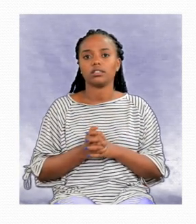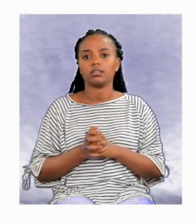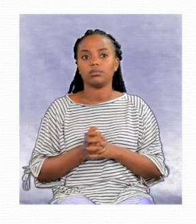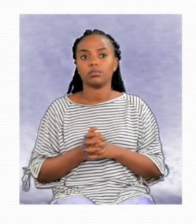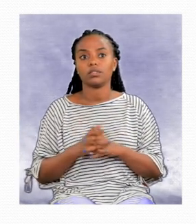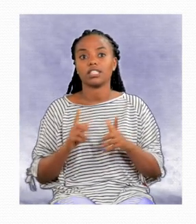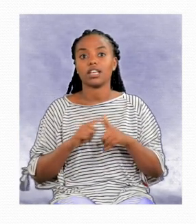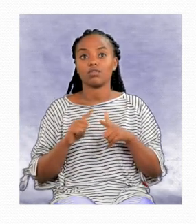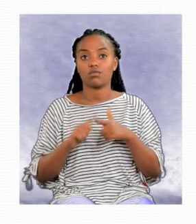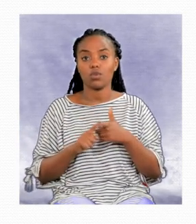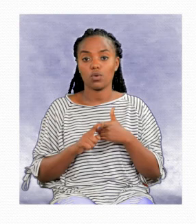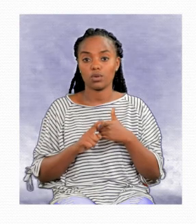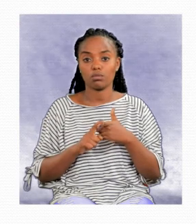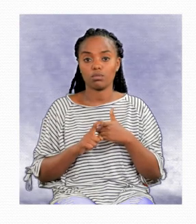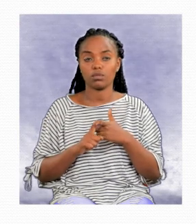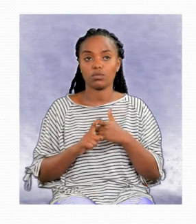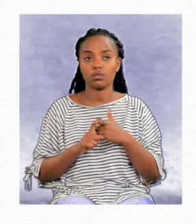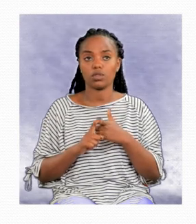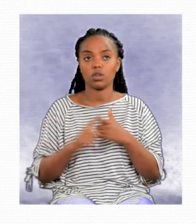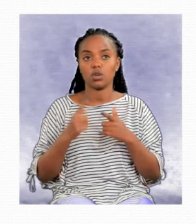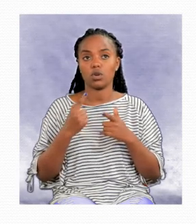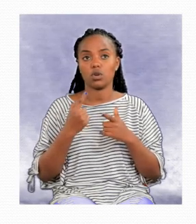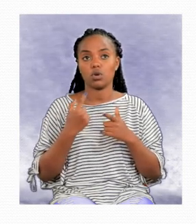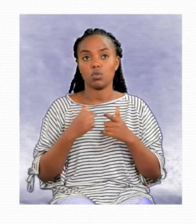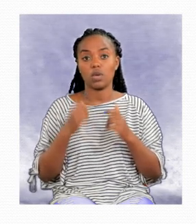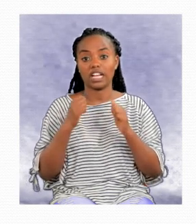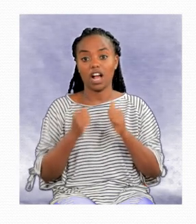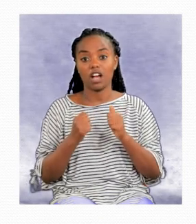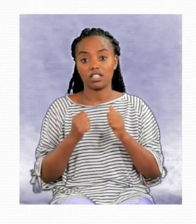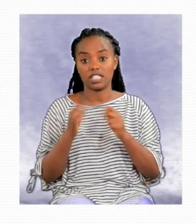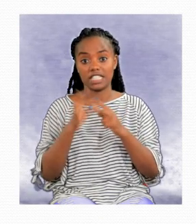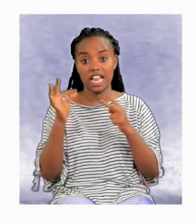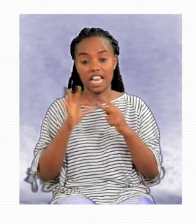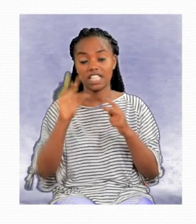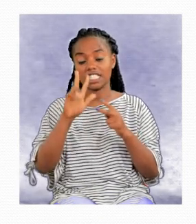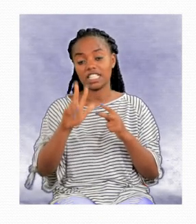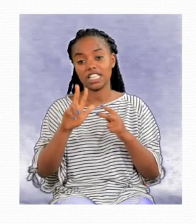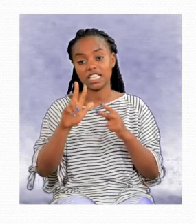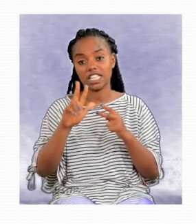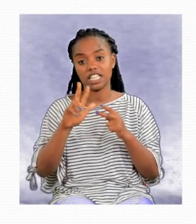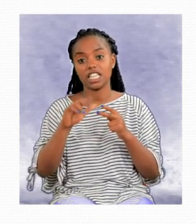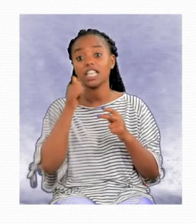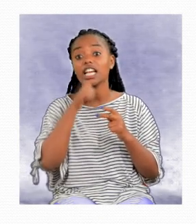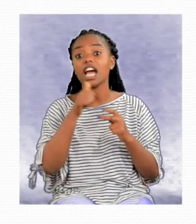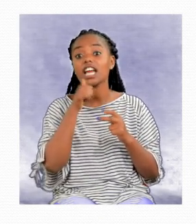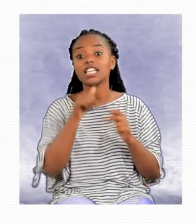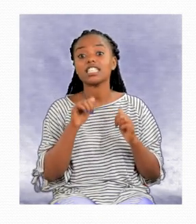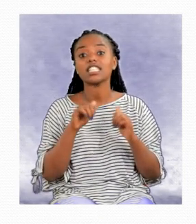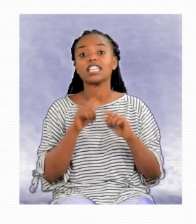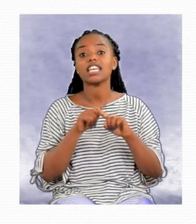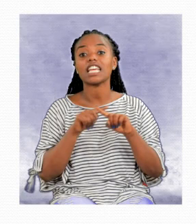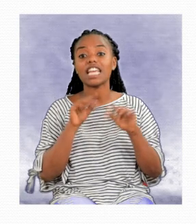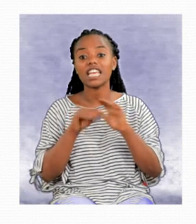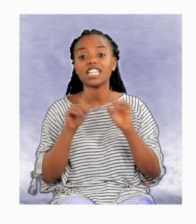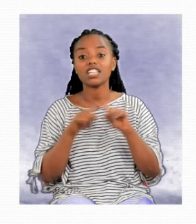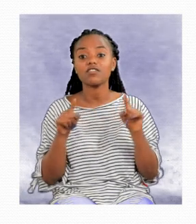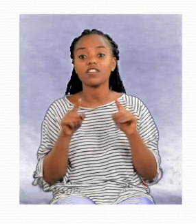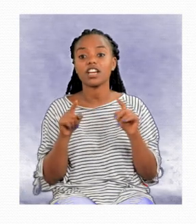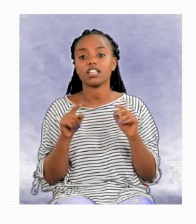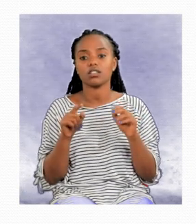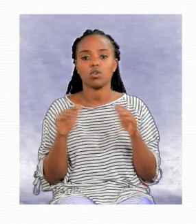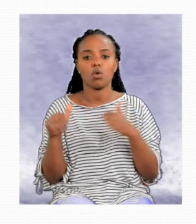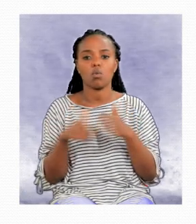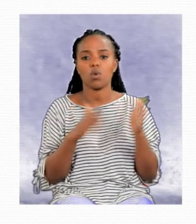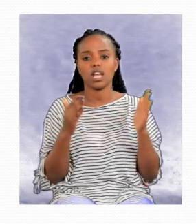Therefore, we can select 3 girls in how many different ways? We have how many